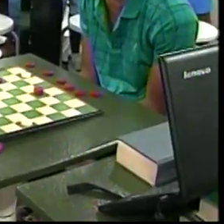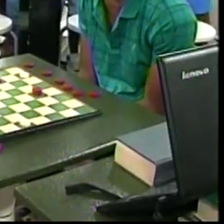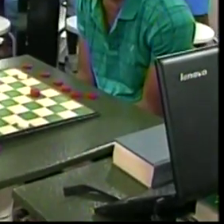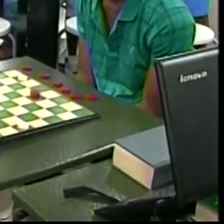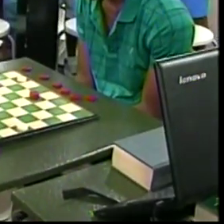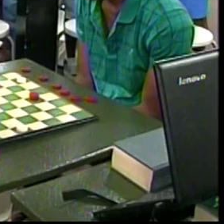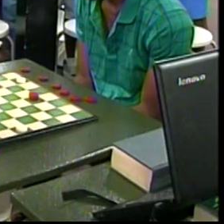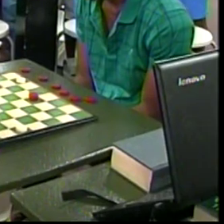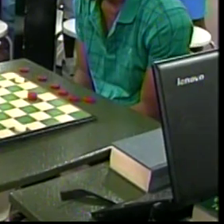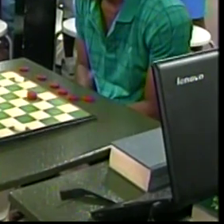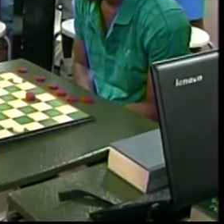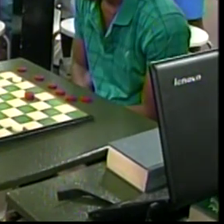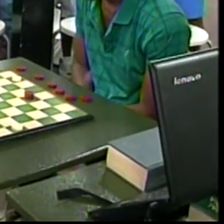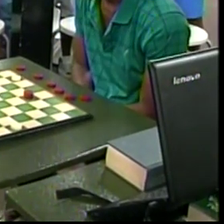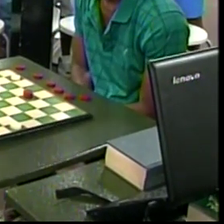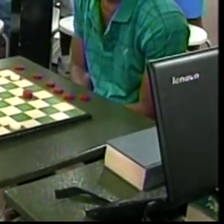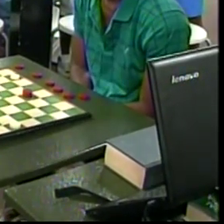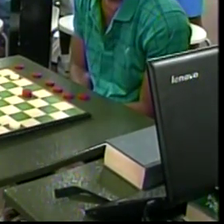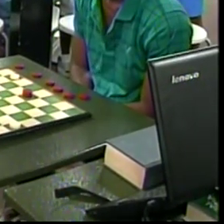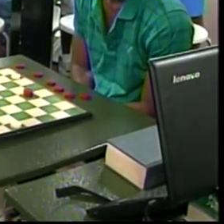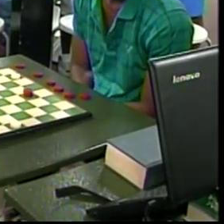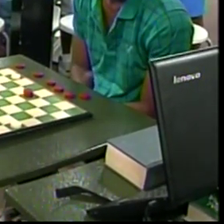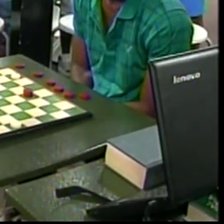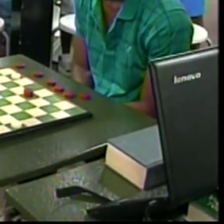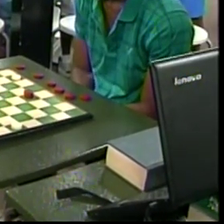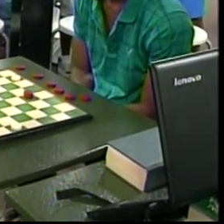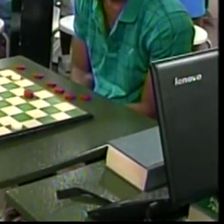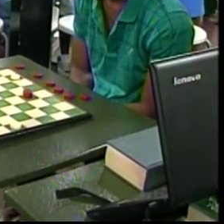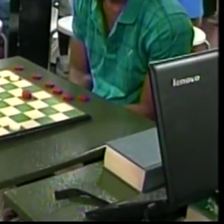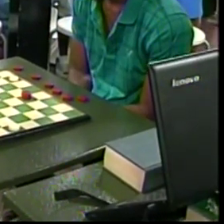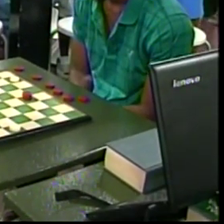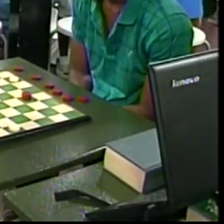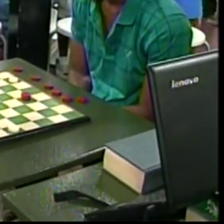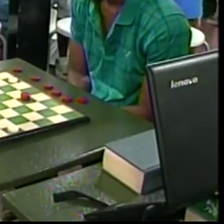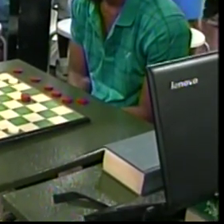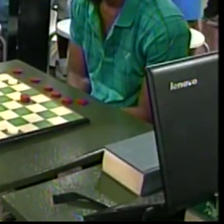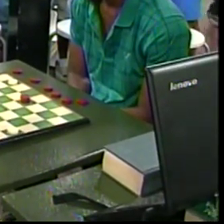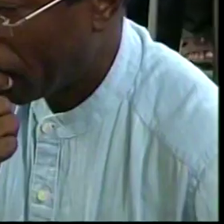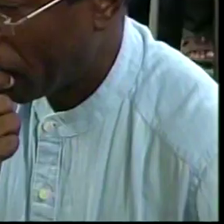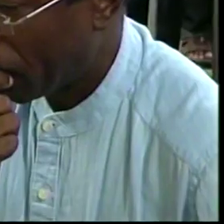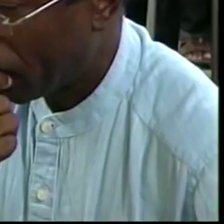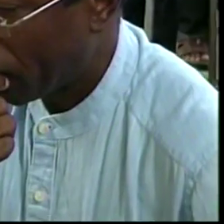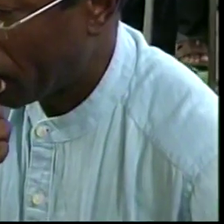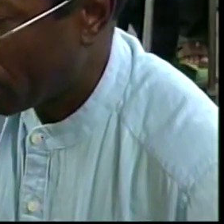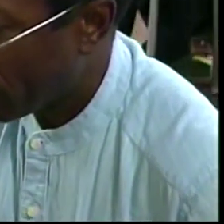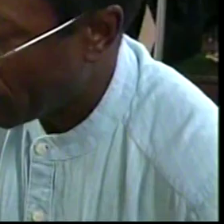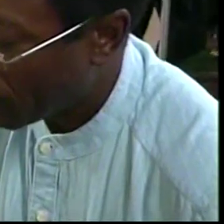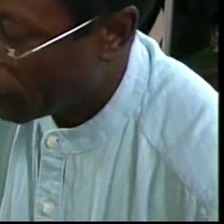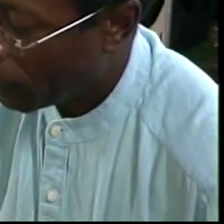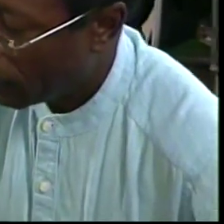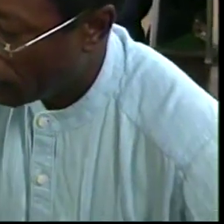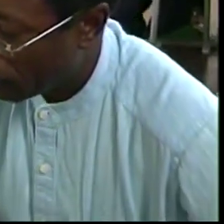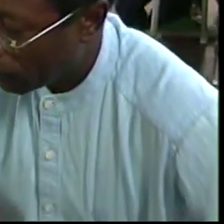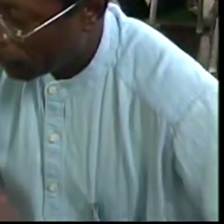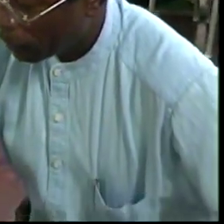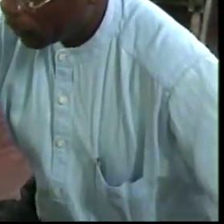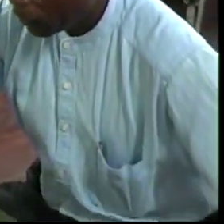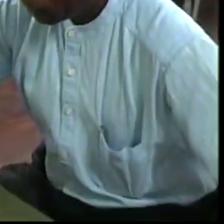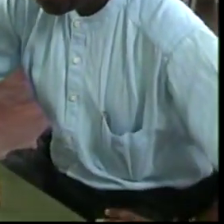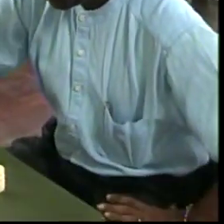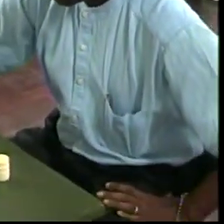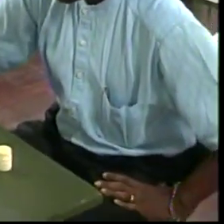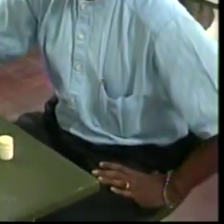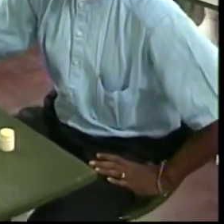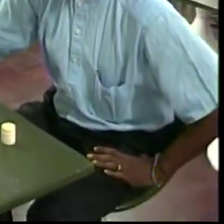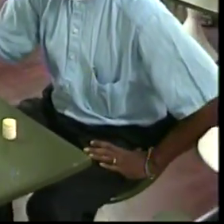on honor points, having amassed 99 to Barnett's 96. He told CBC Sports he couldn't believe that he